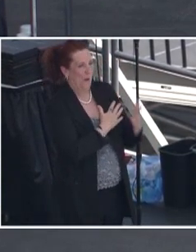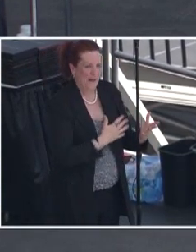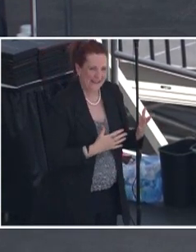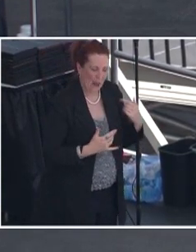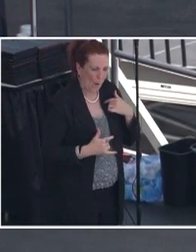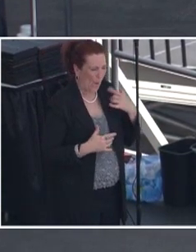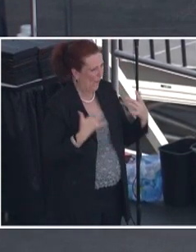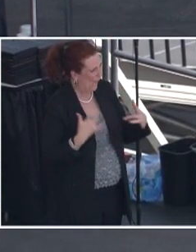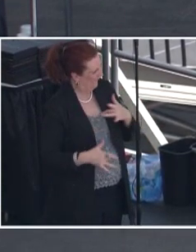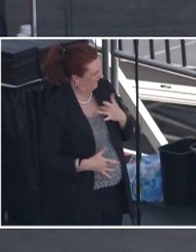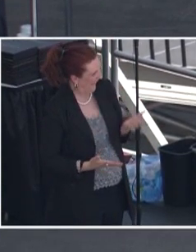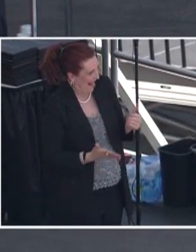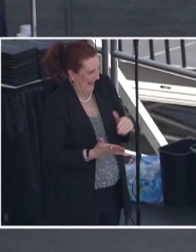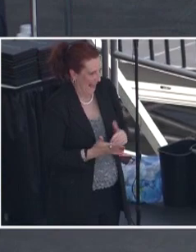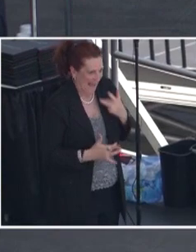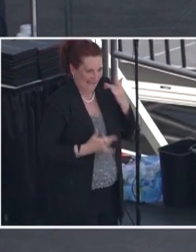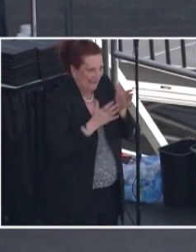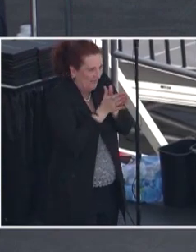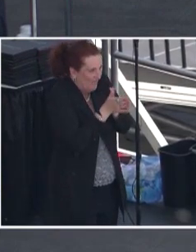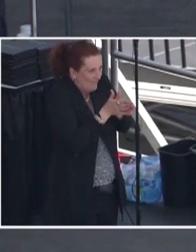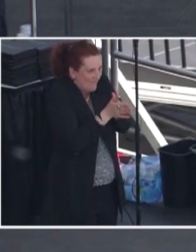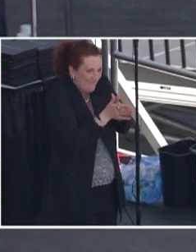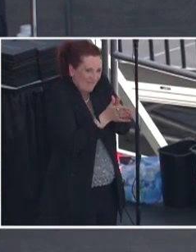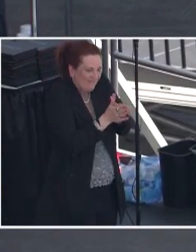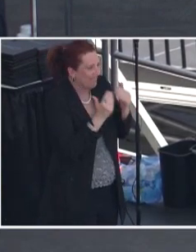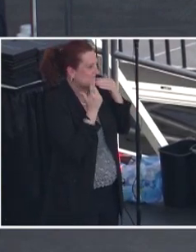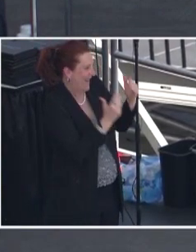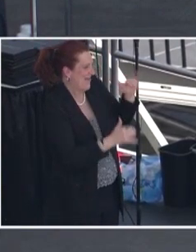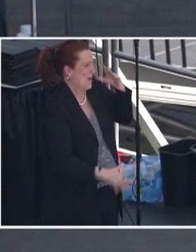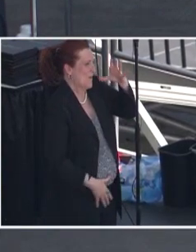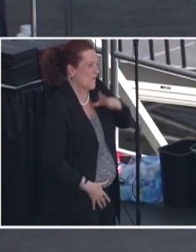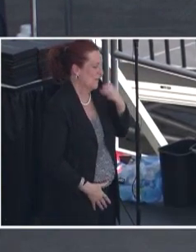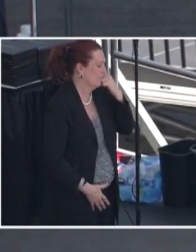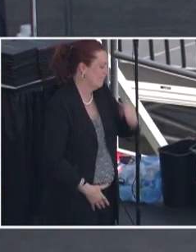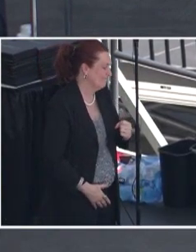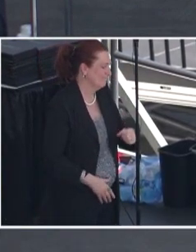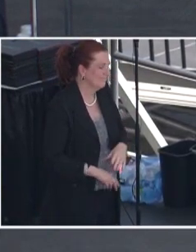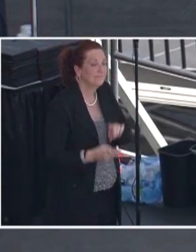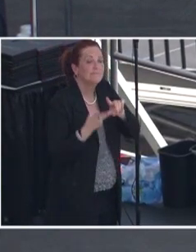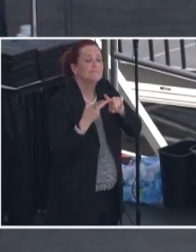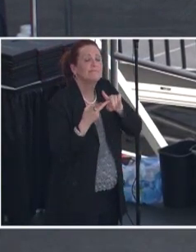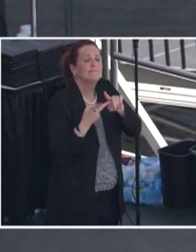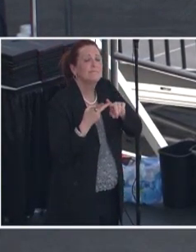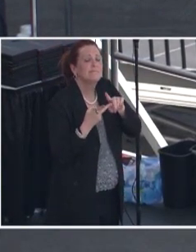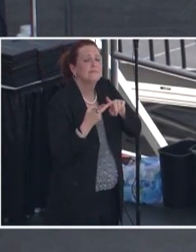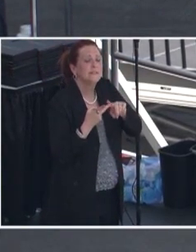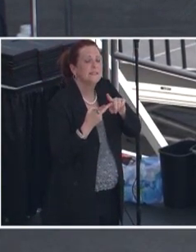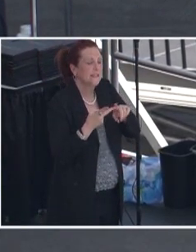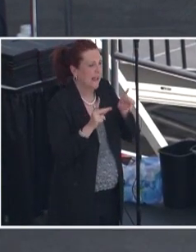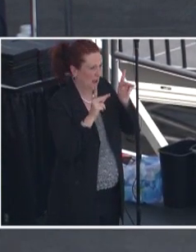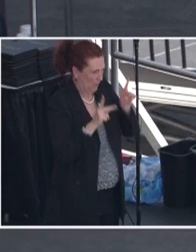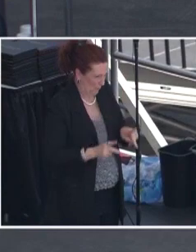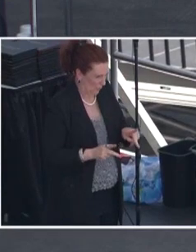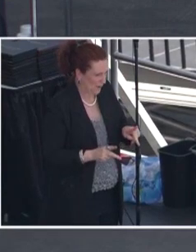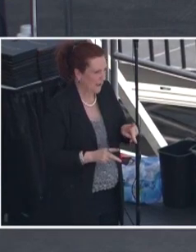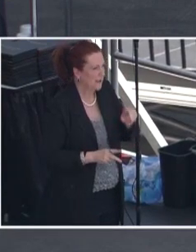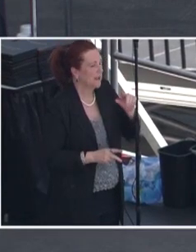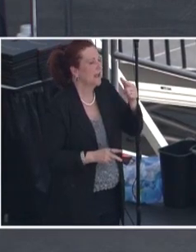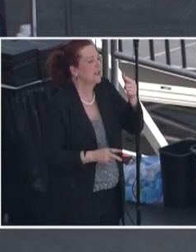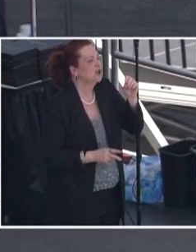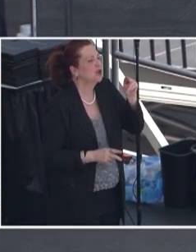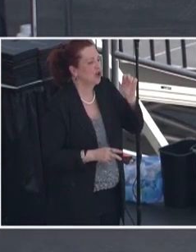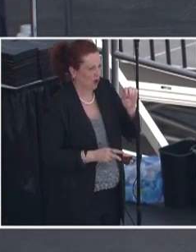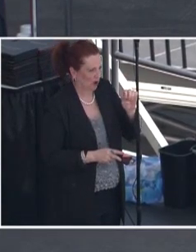my profession. Another person I will never forget is Mr. Gene Calderon, a